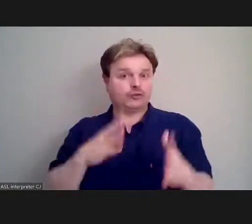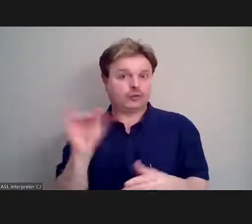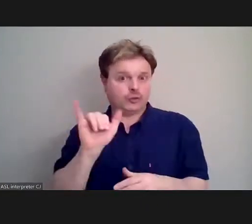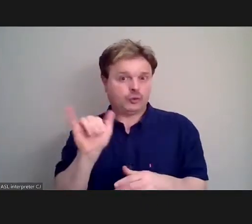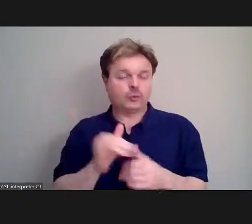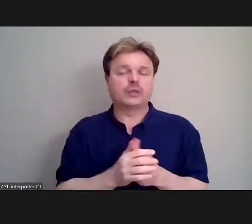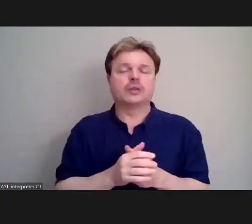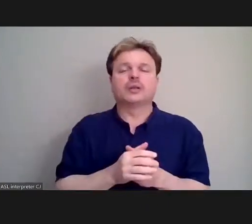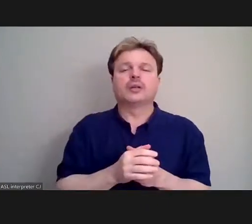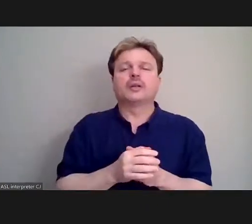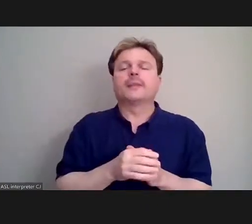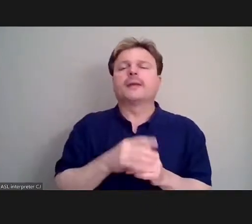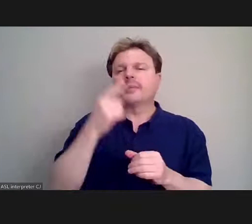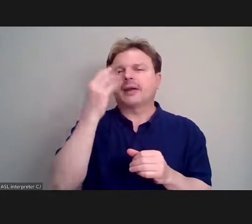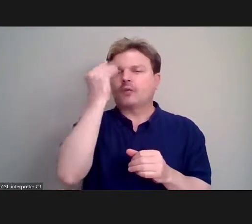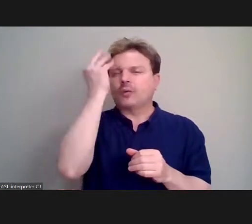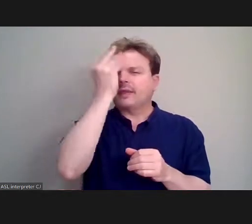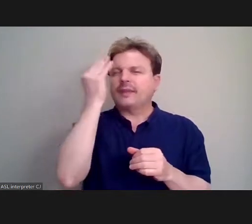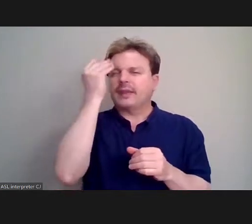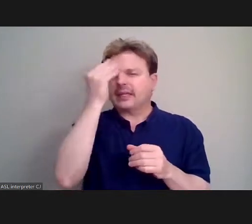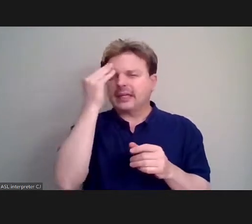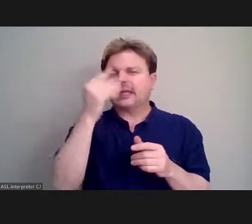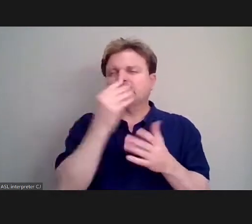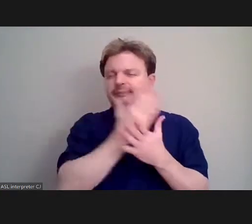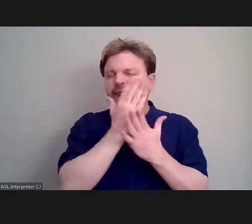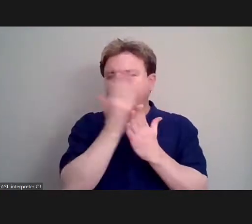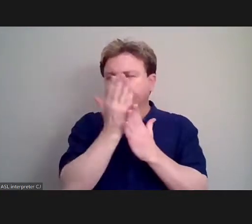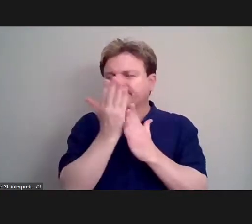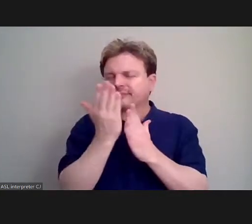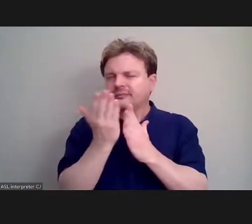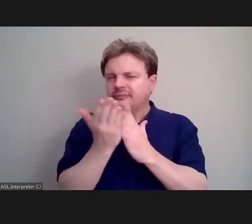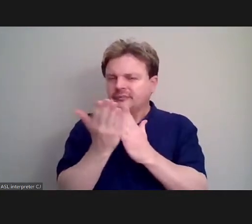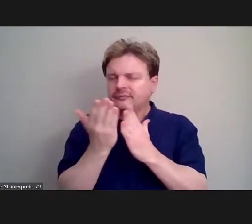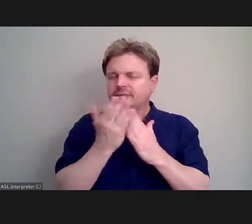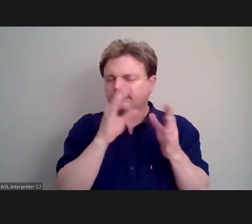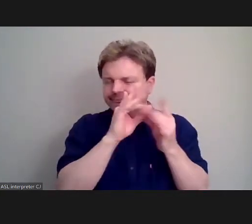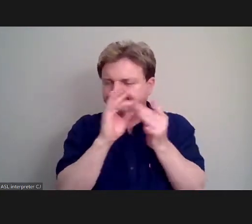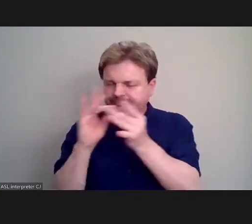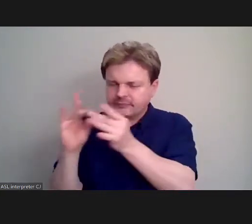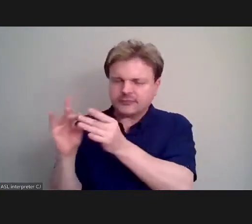by thinking through these things, it kind of gives us a bit of a